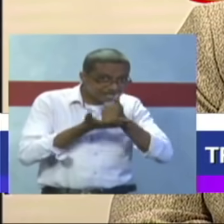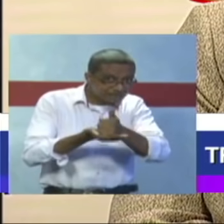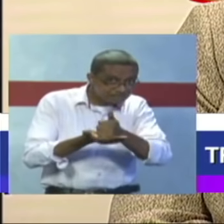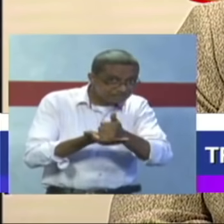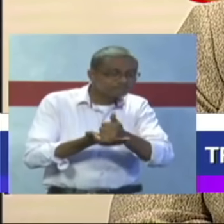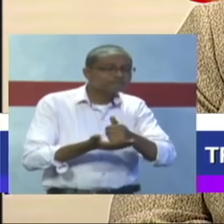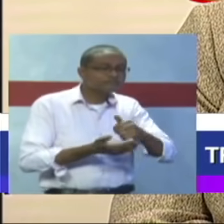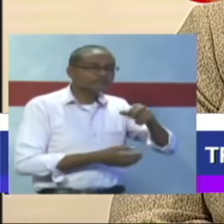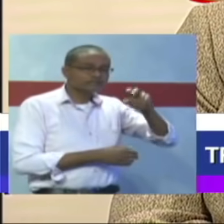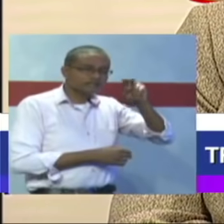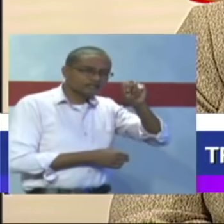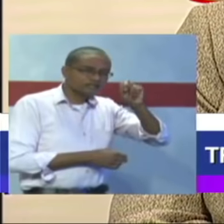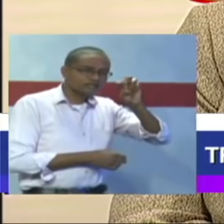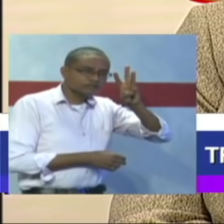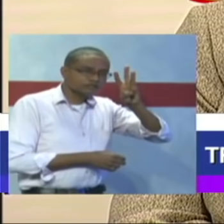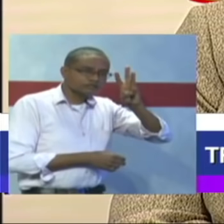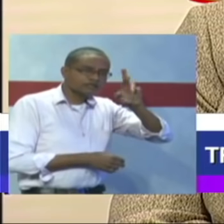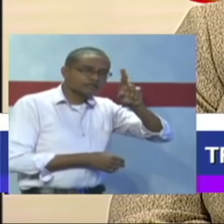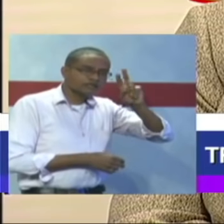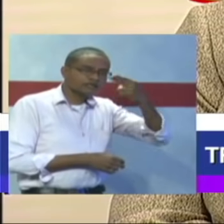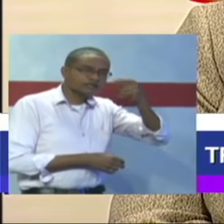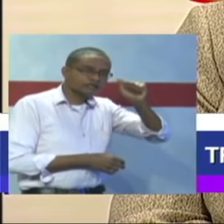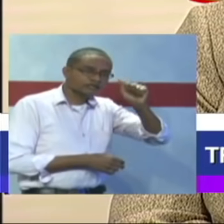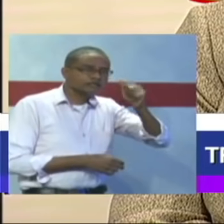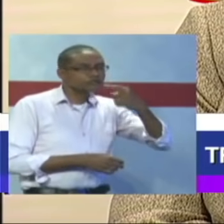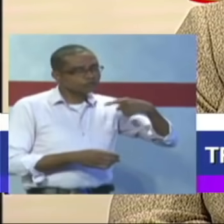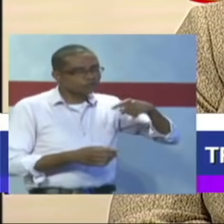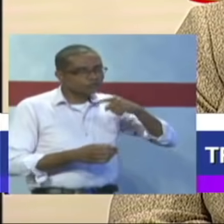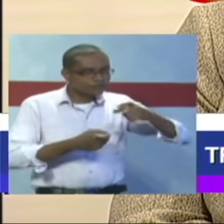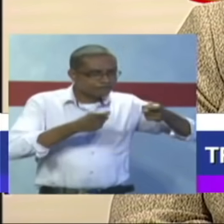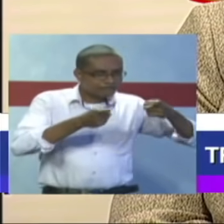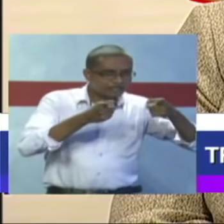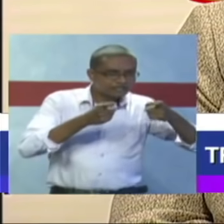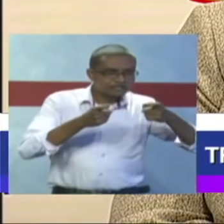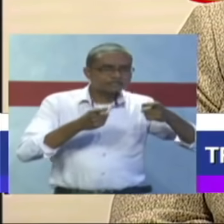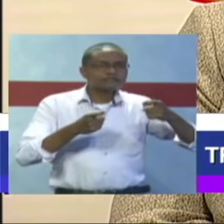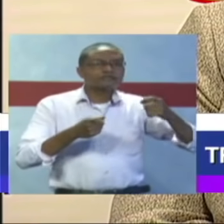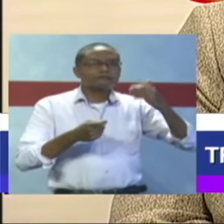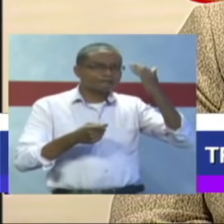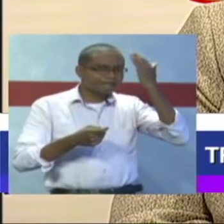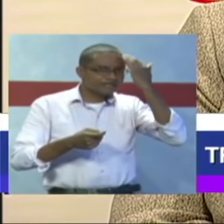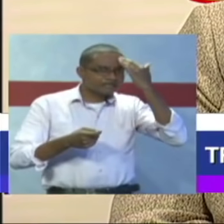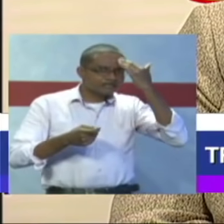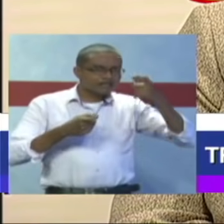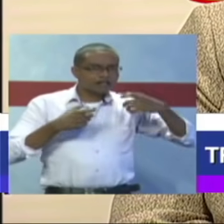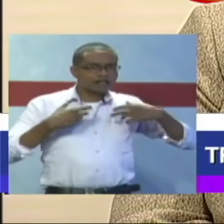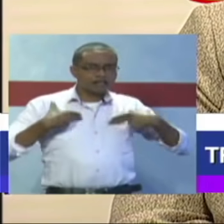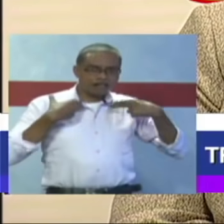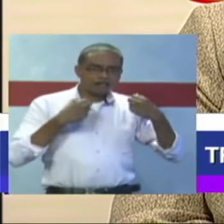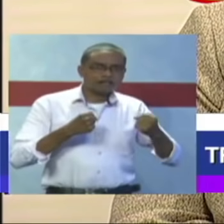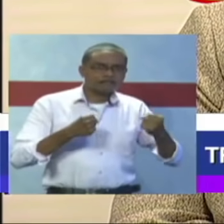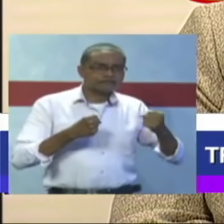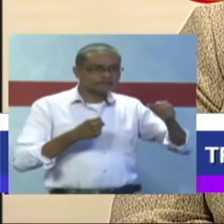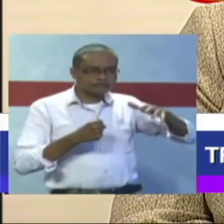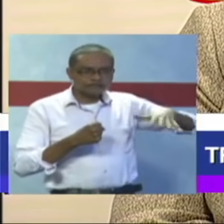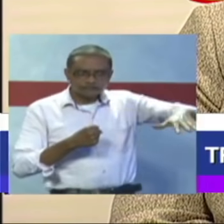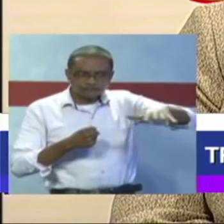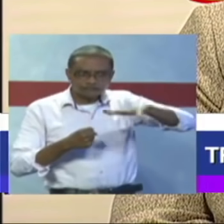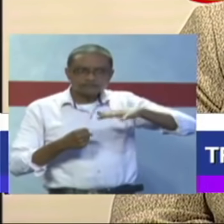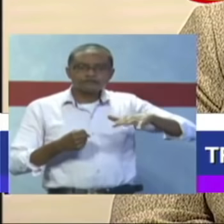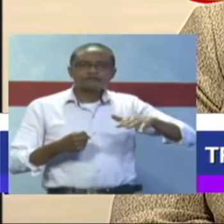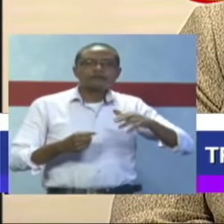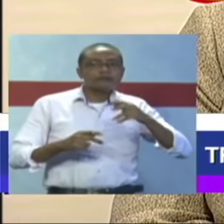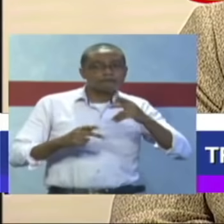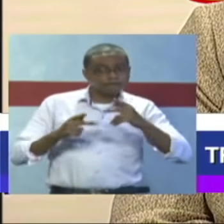At NWRHA, we manage 5 mental health and wellness centers, and persons can visit or even call to